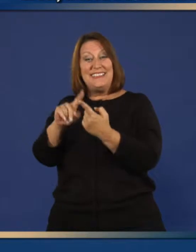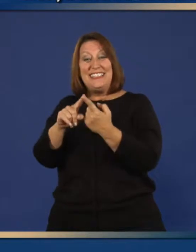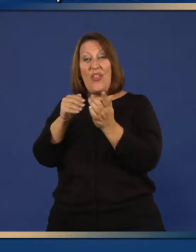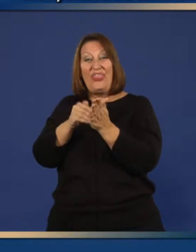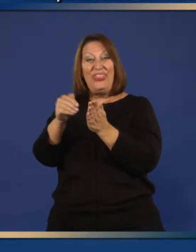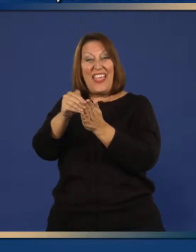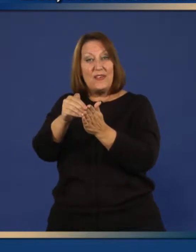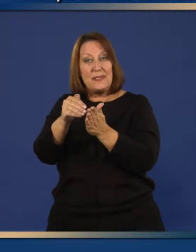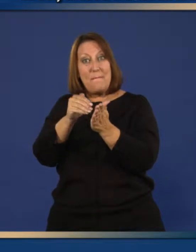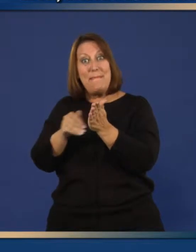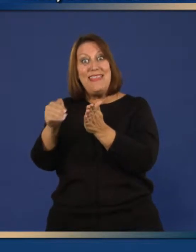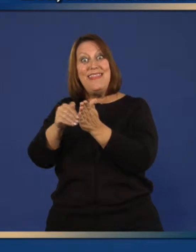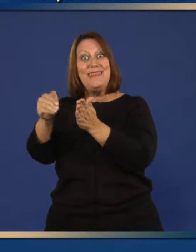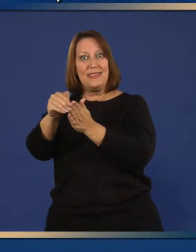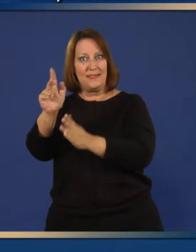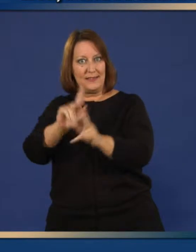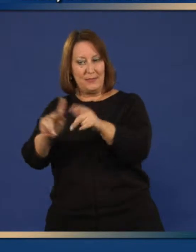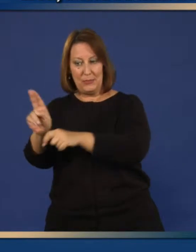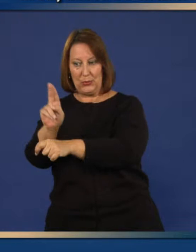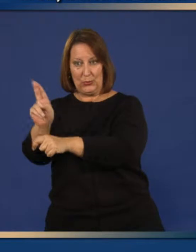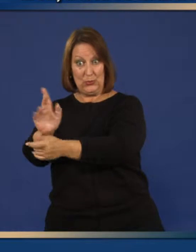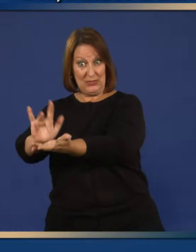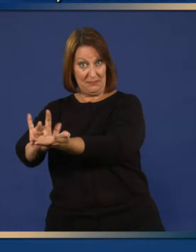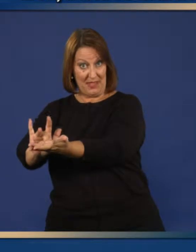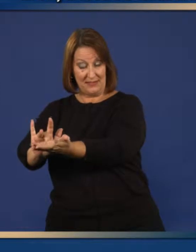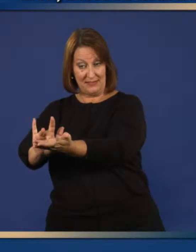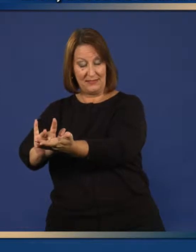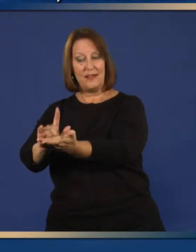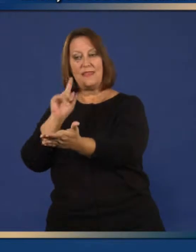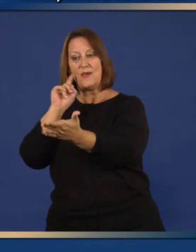or millions of people have used it.